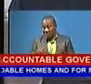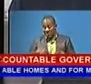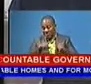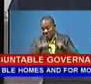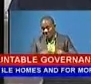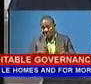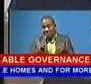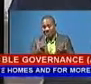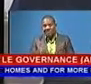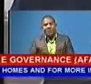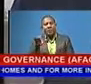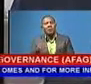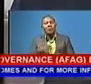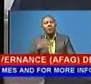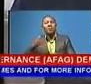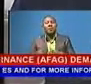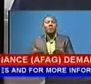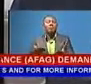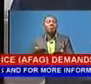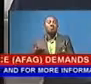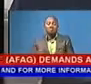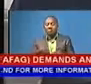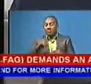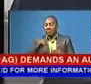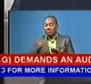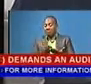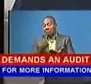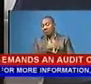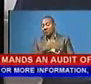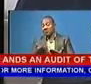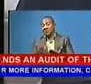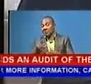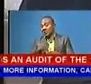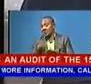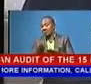relying on, and this is why it ends there. And then on the next page,